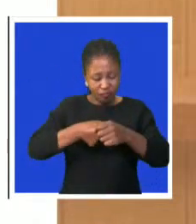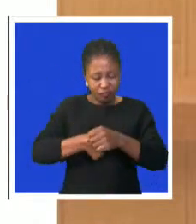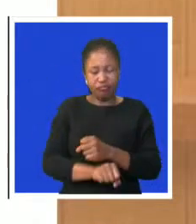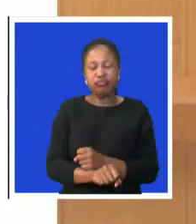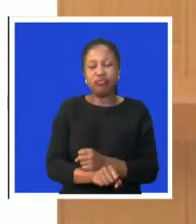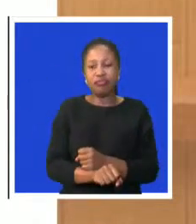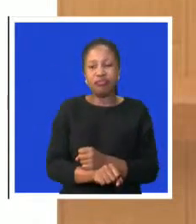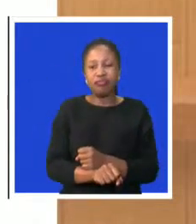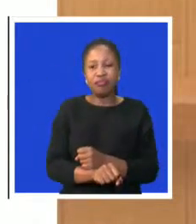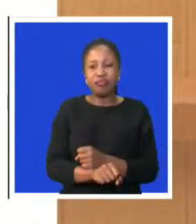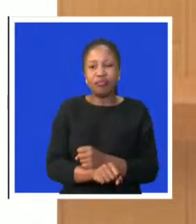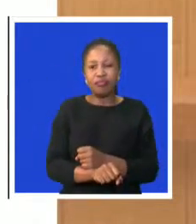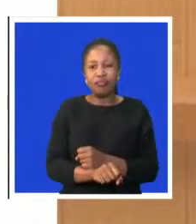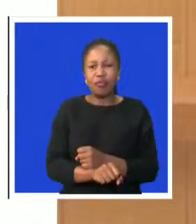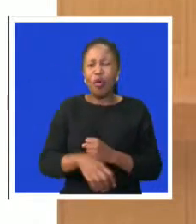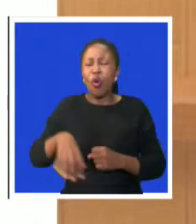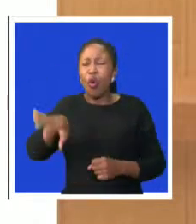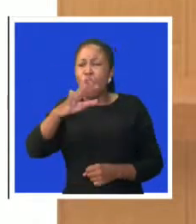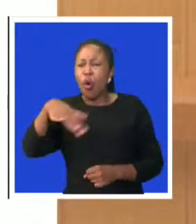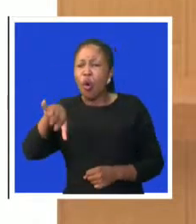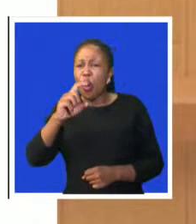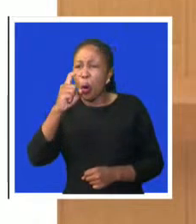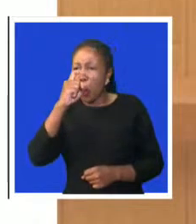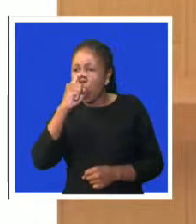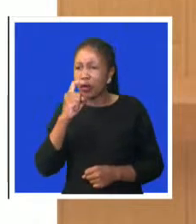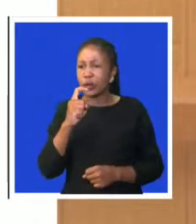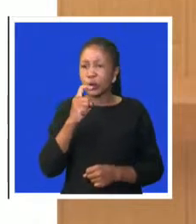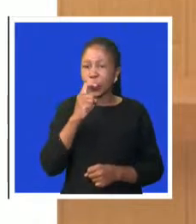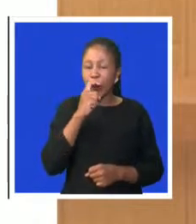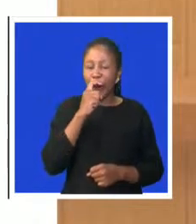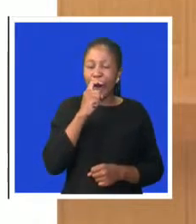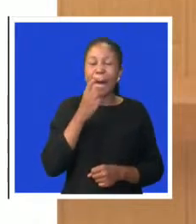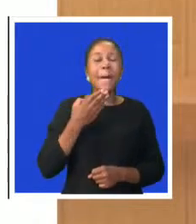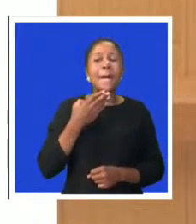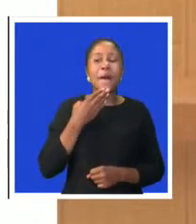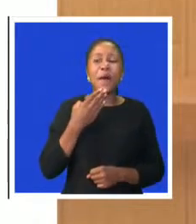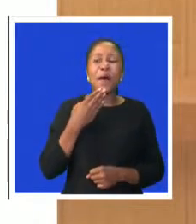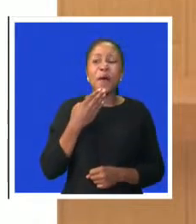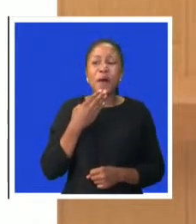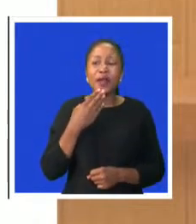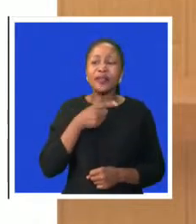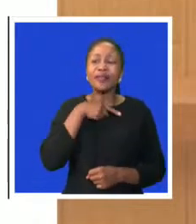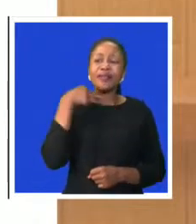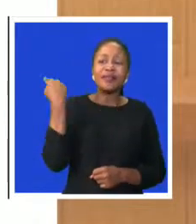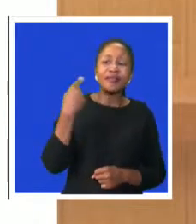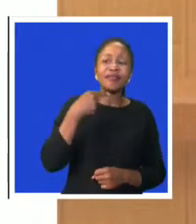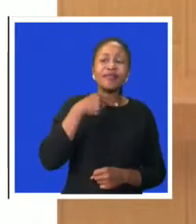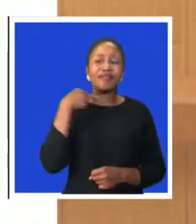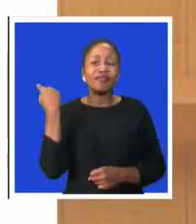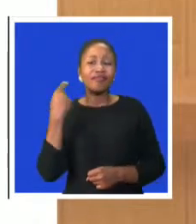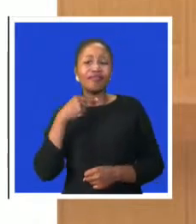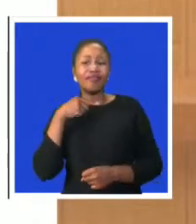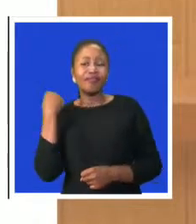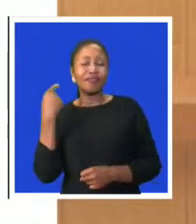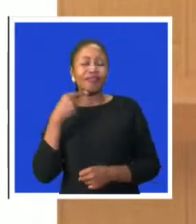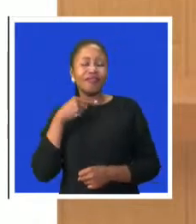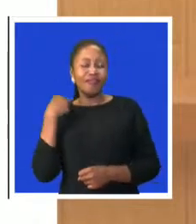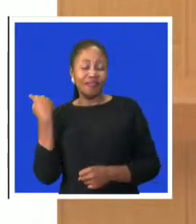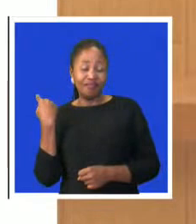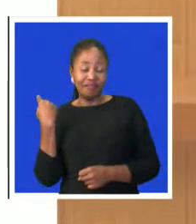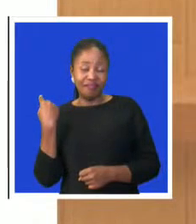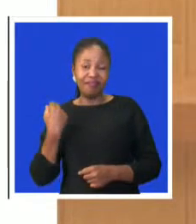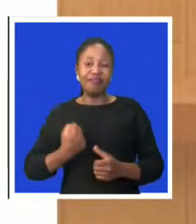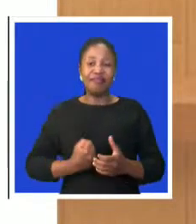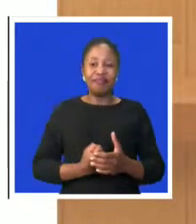baby boys killed. After the birth of Jesus, astrologers from the east